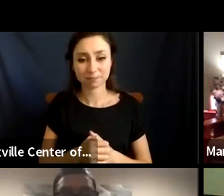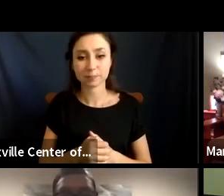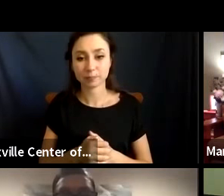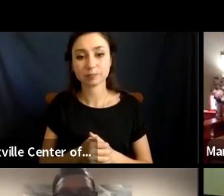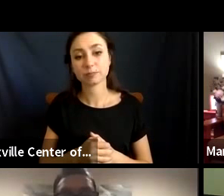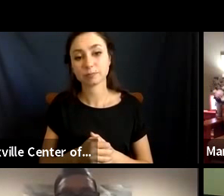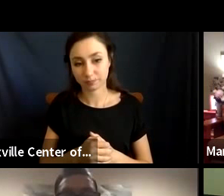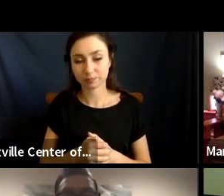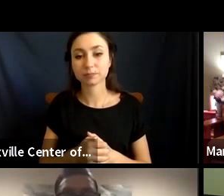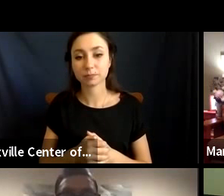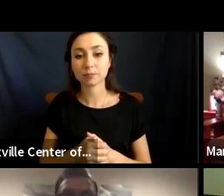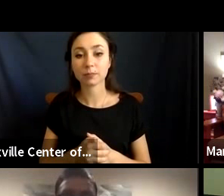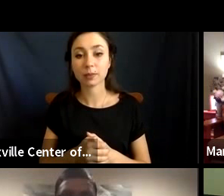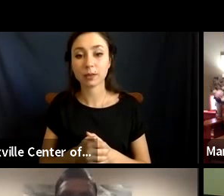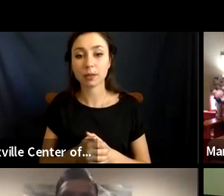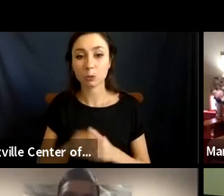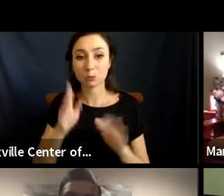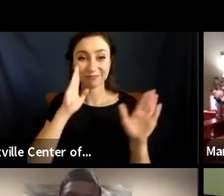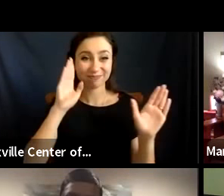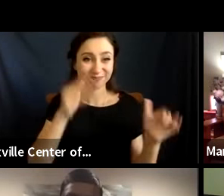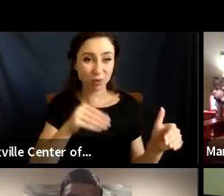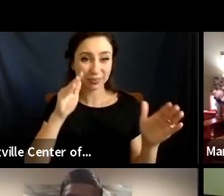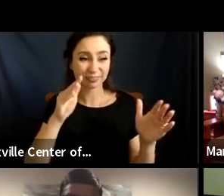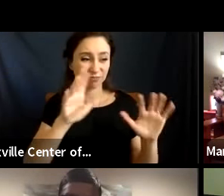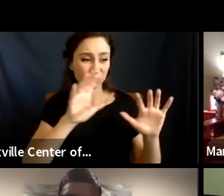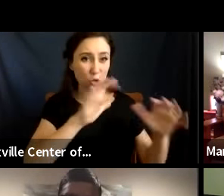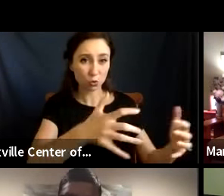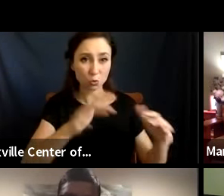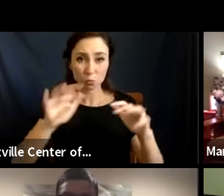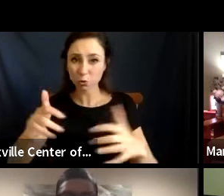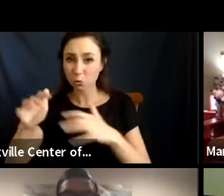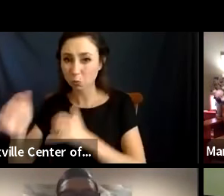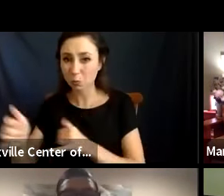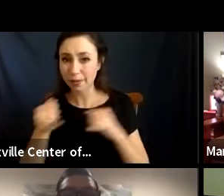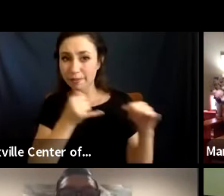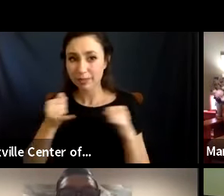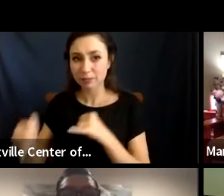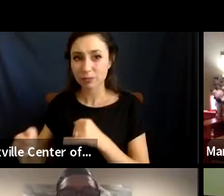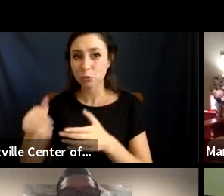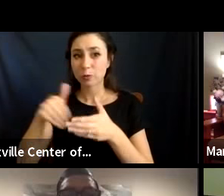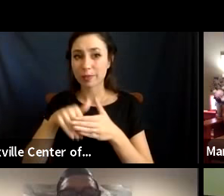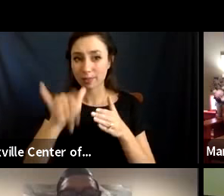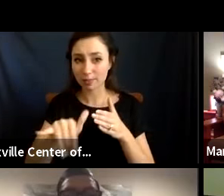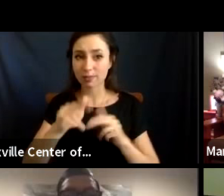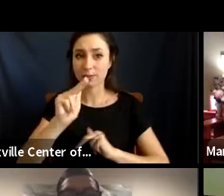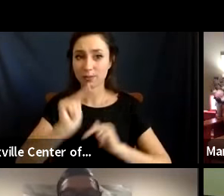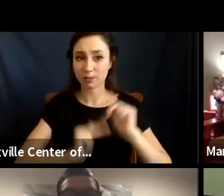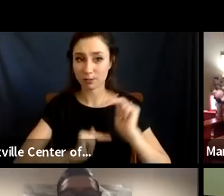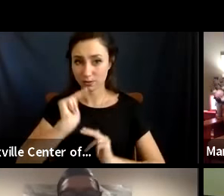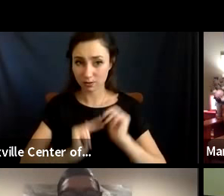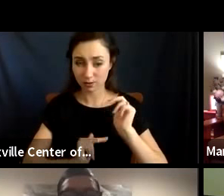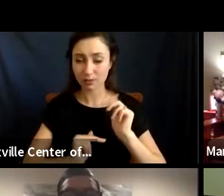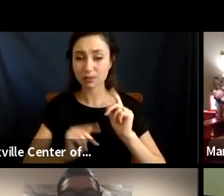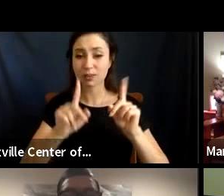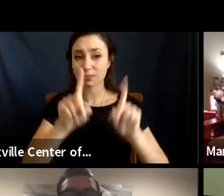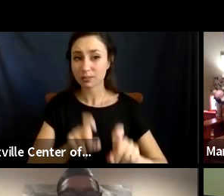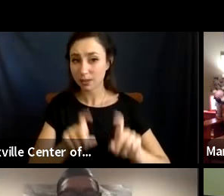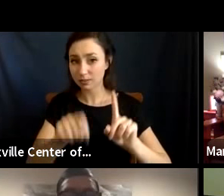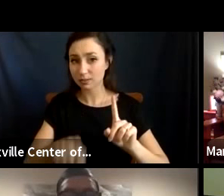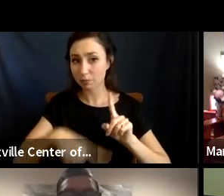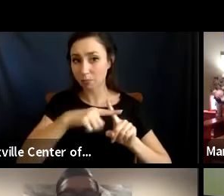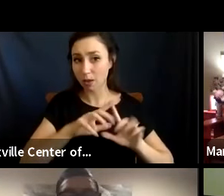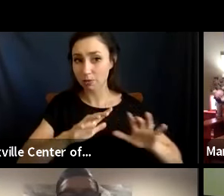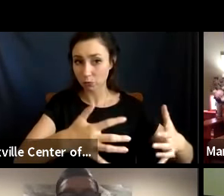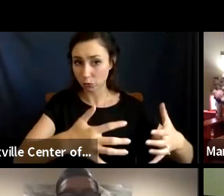we hone down on the groups of individuals within that facility who are testing in a positive